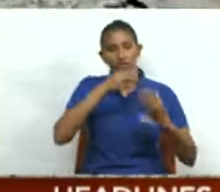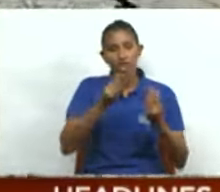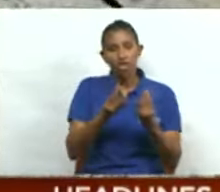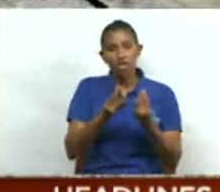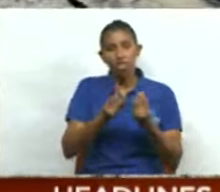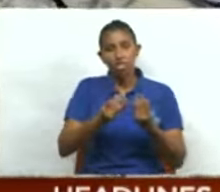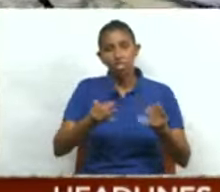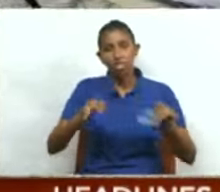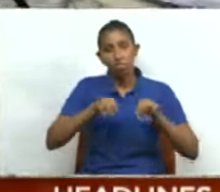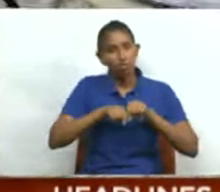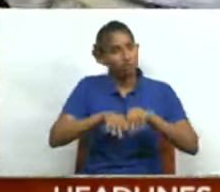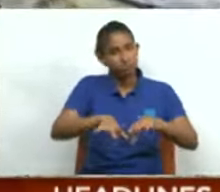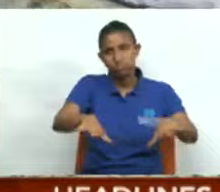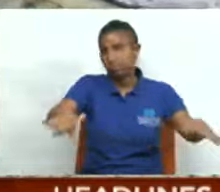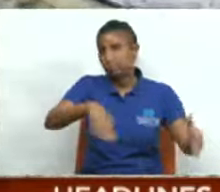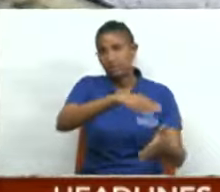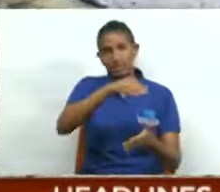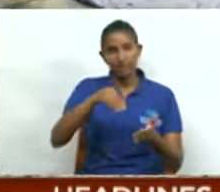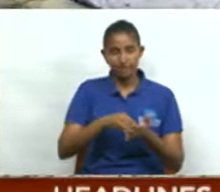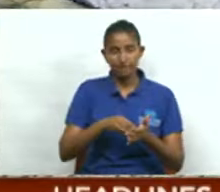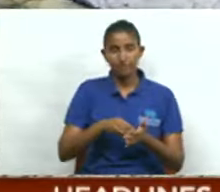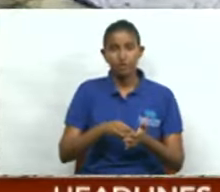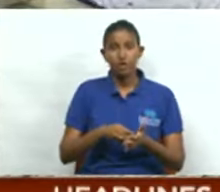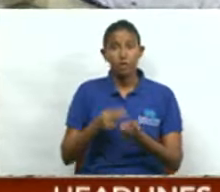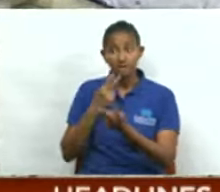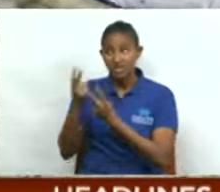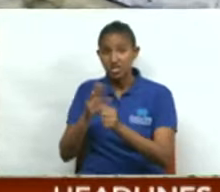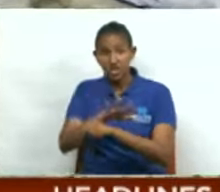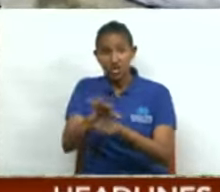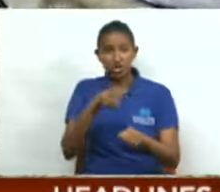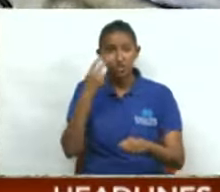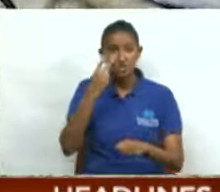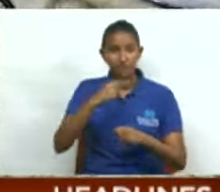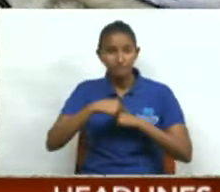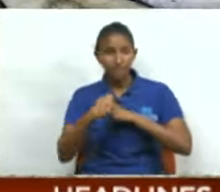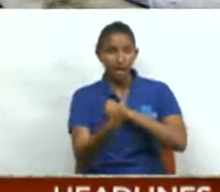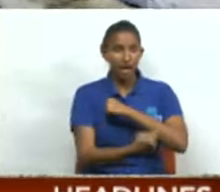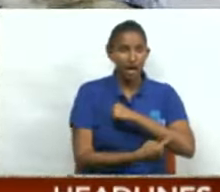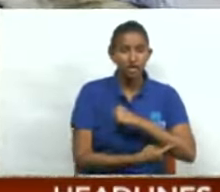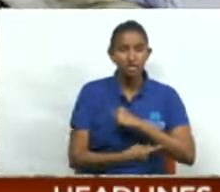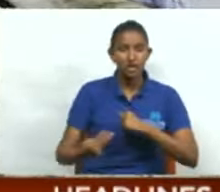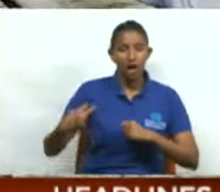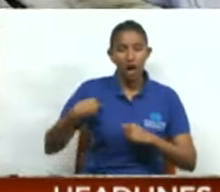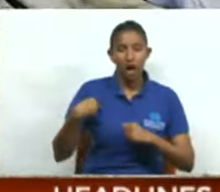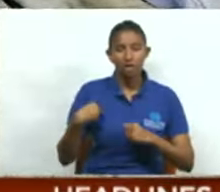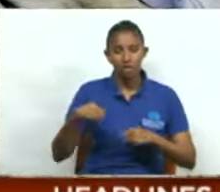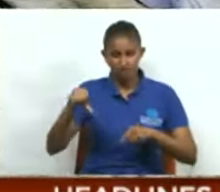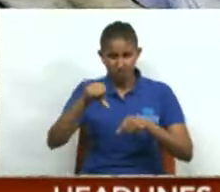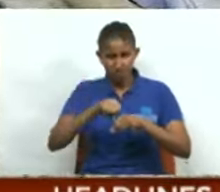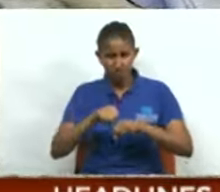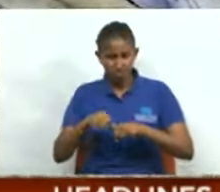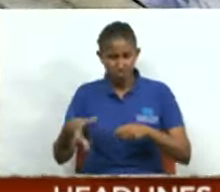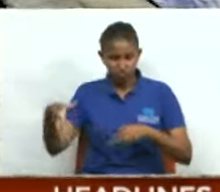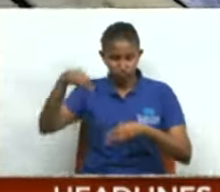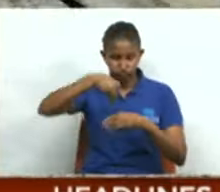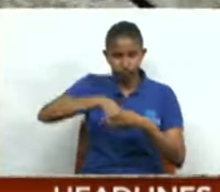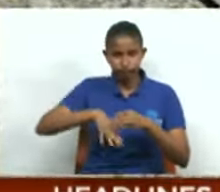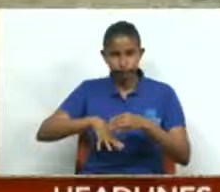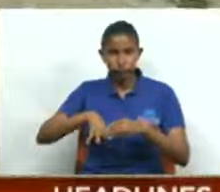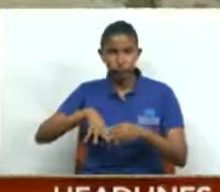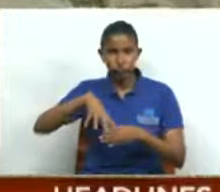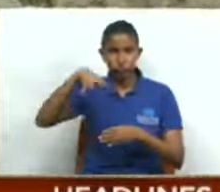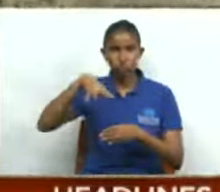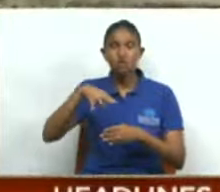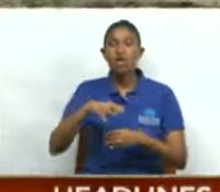When CNC3 News went to the area today, bags filled with bunker fuel lined the pavement. Stewart says the THA plans to use seawater